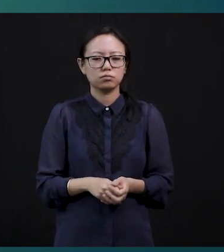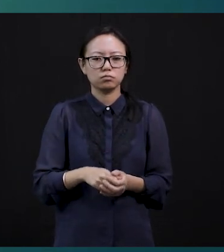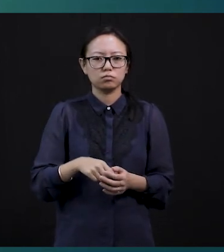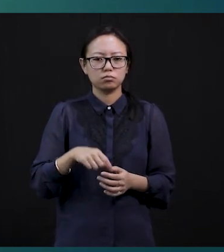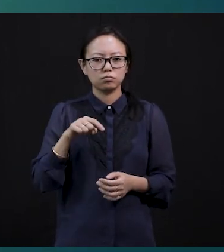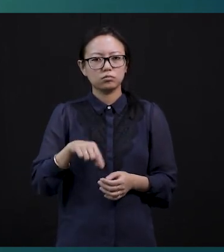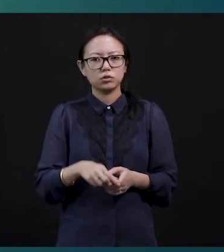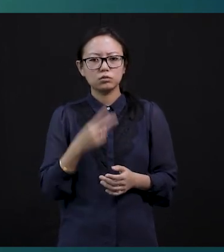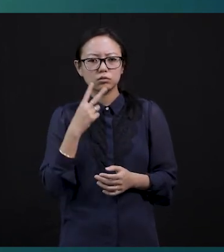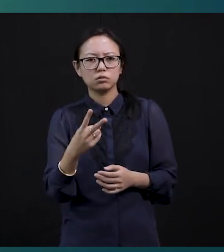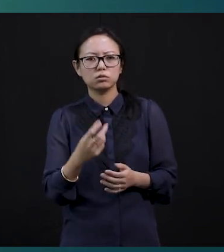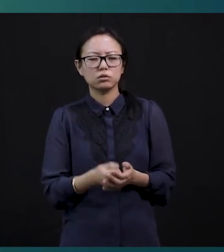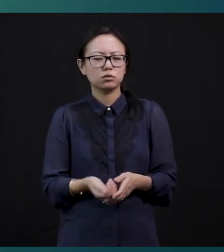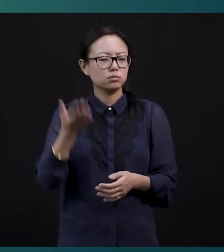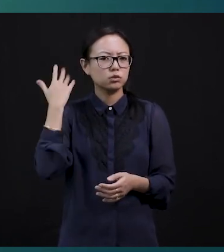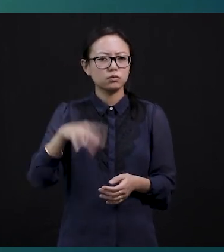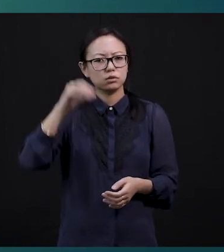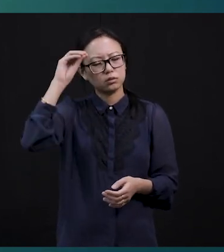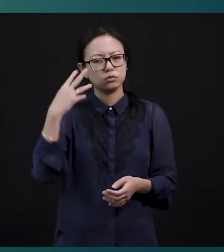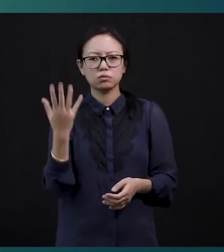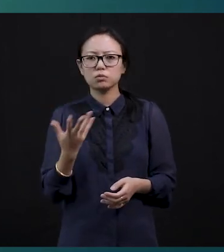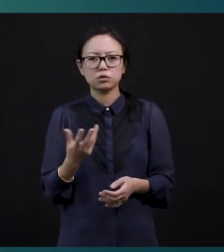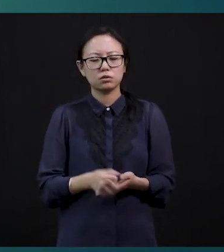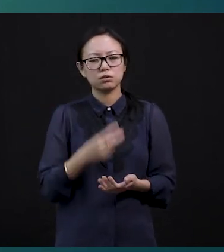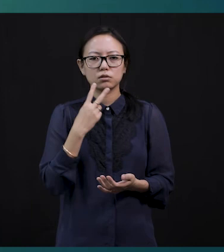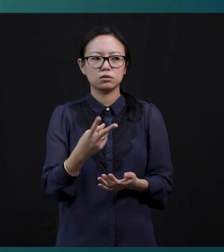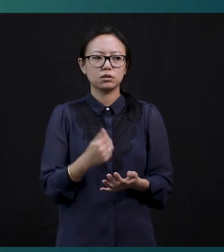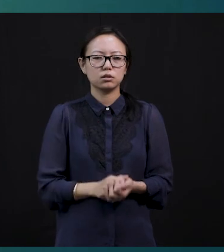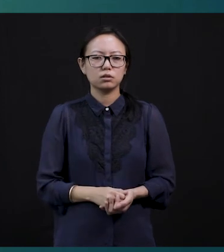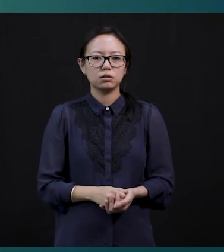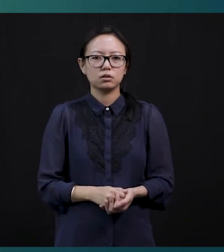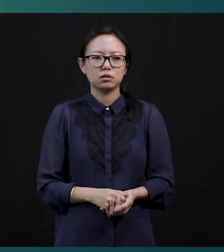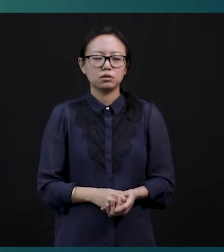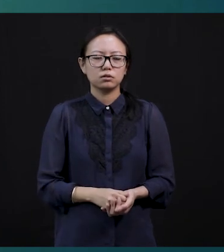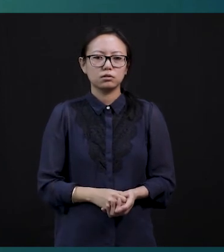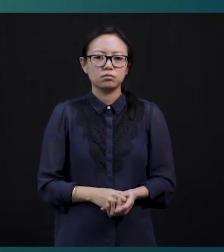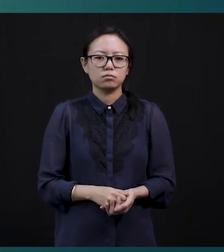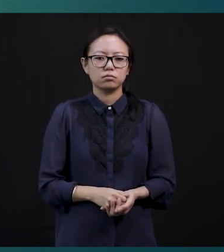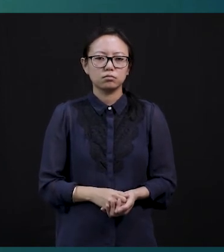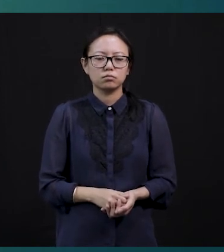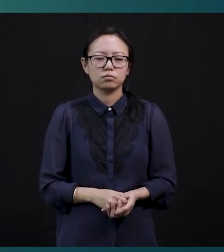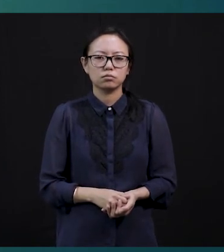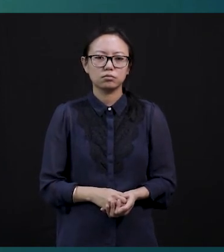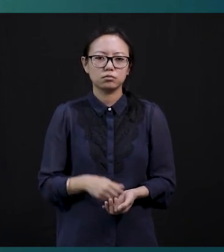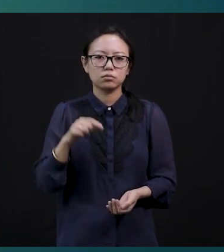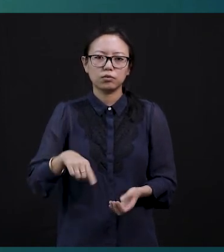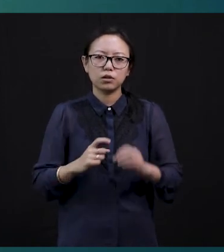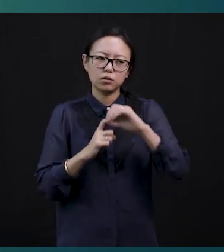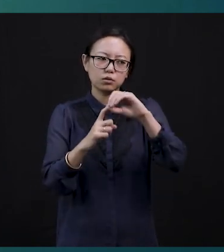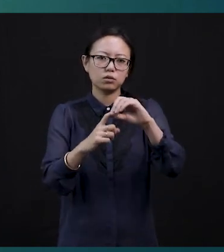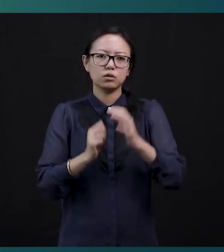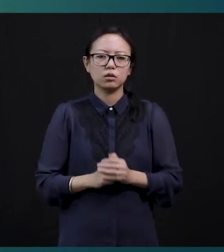kind of made it into those fill in the blanks. All right, so now comes your comprehension questions. Now, what do you mean by